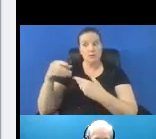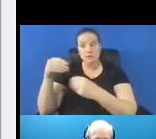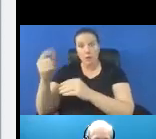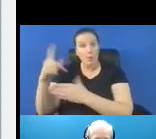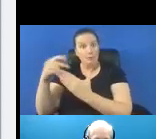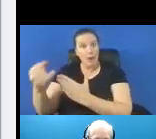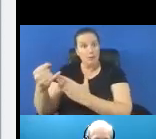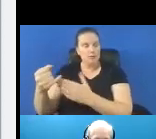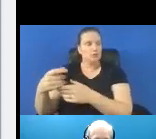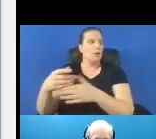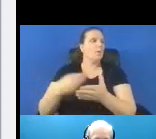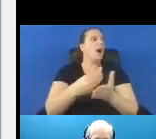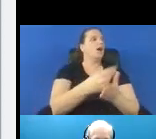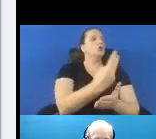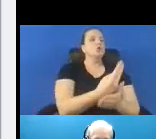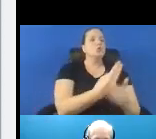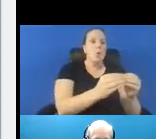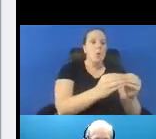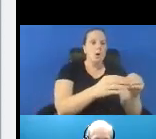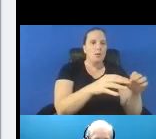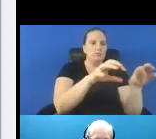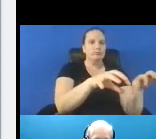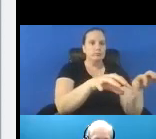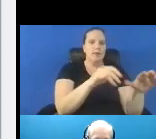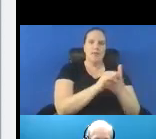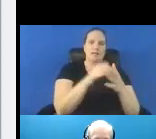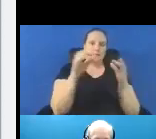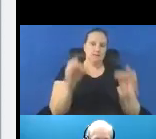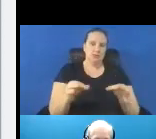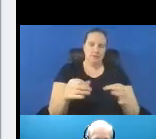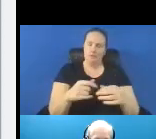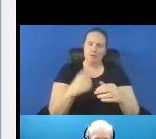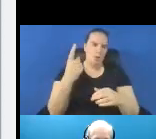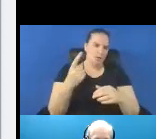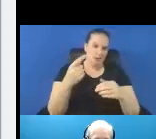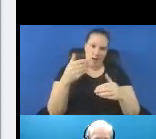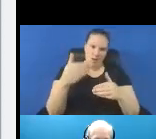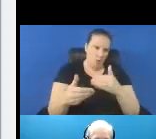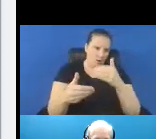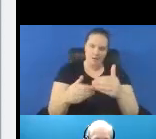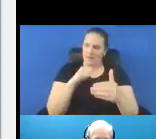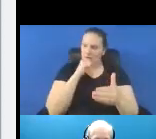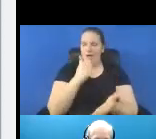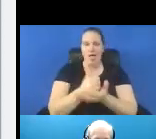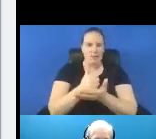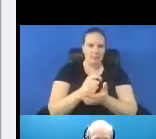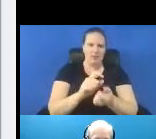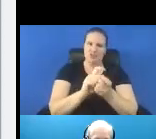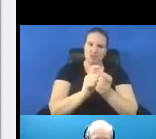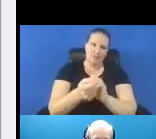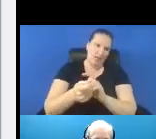buy or build 2 additional more. And those decisions are going to have to be made one by one. They don't necessarily help the gentrification